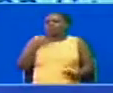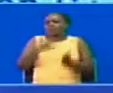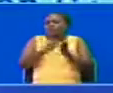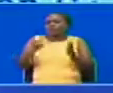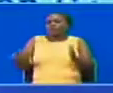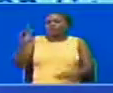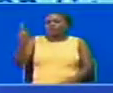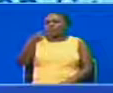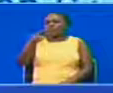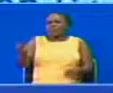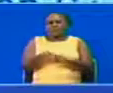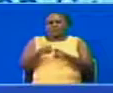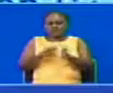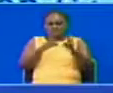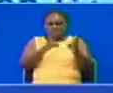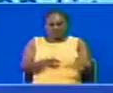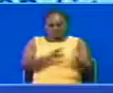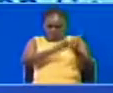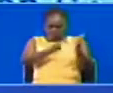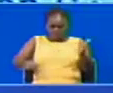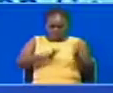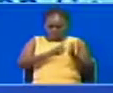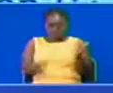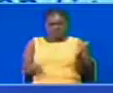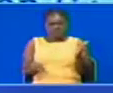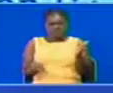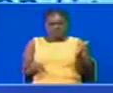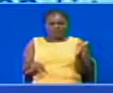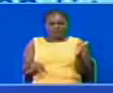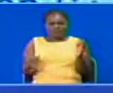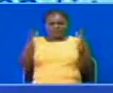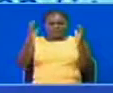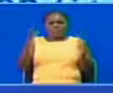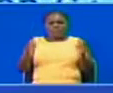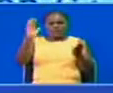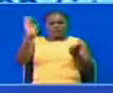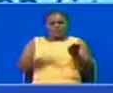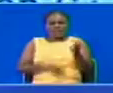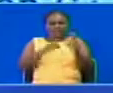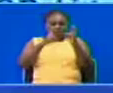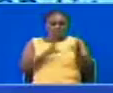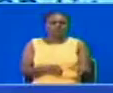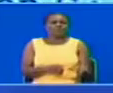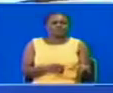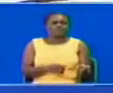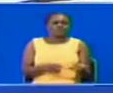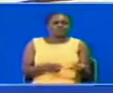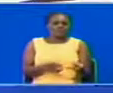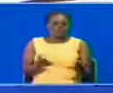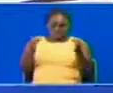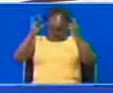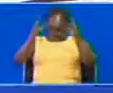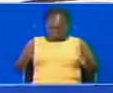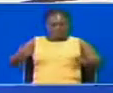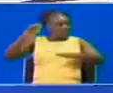report hasn't even started to scratch where the rot is. The rot is much bigger than the report seeks. So this is a welcomed move?